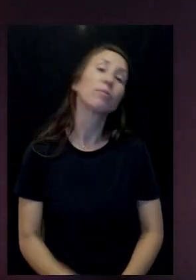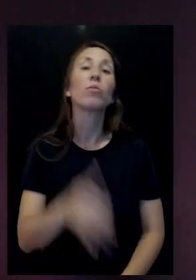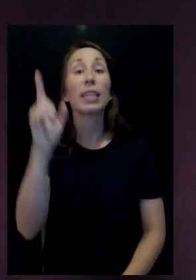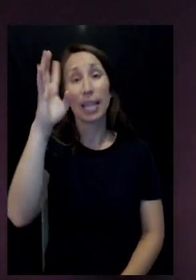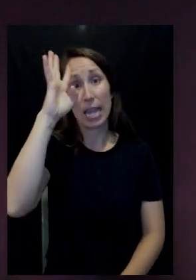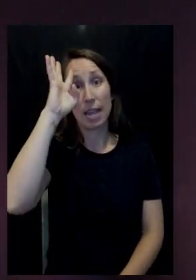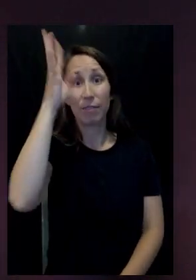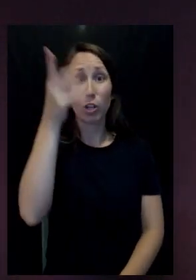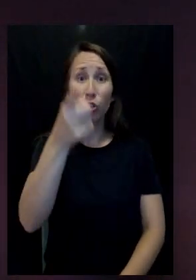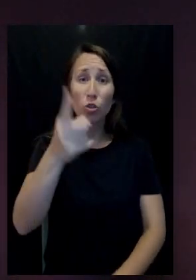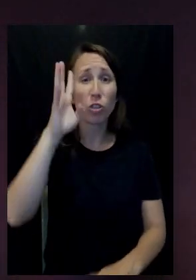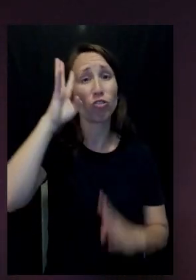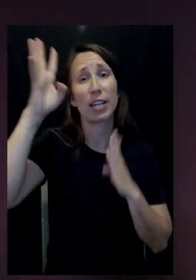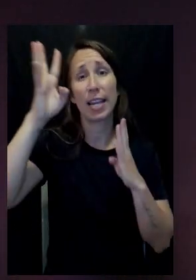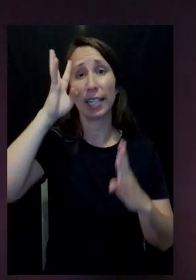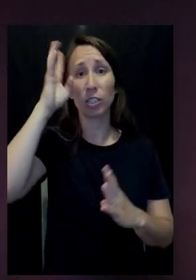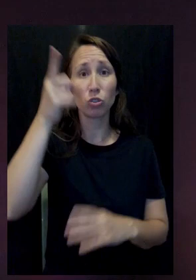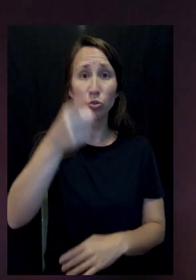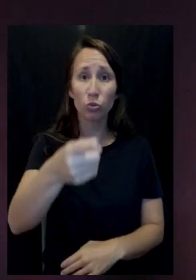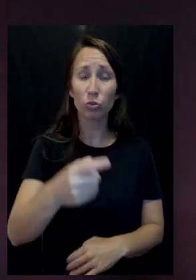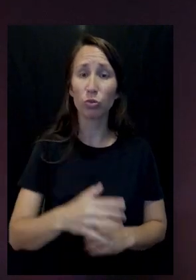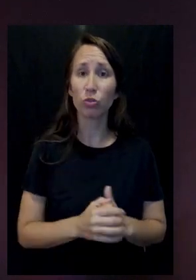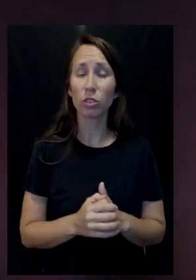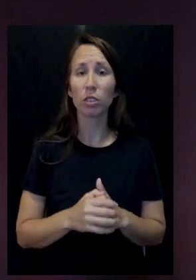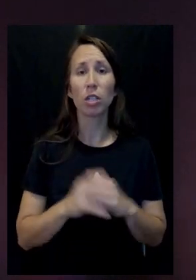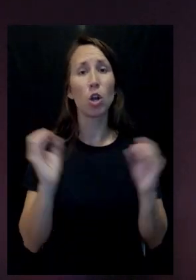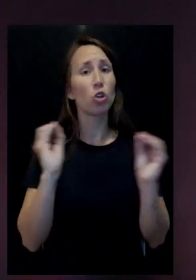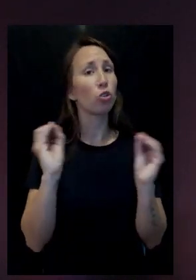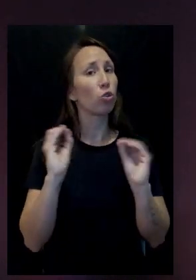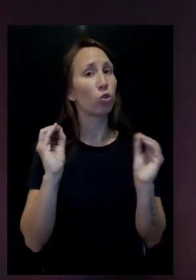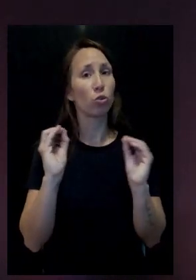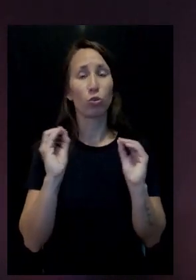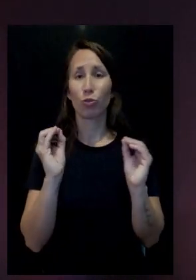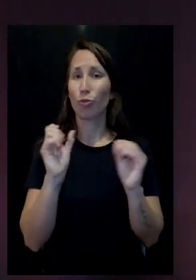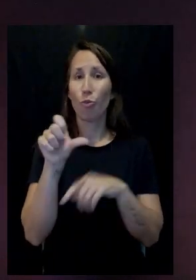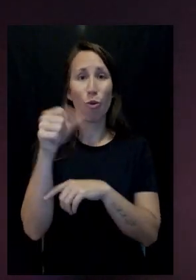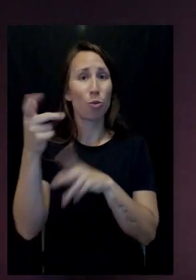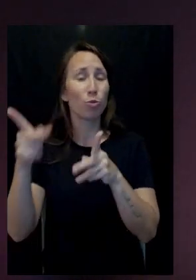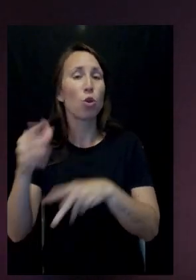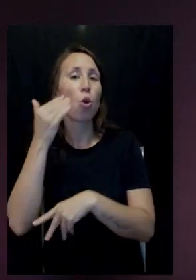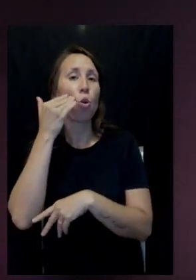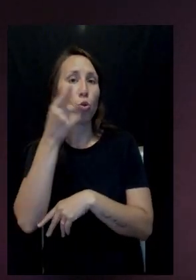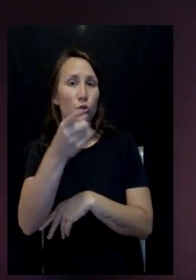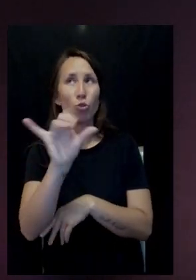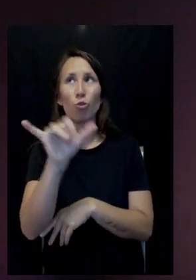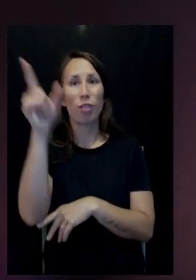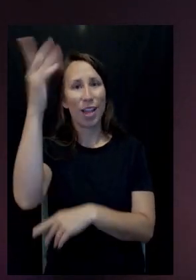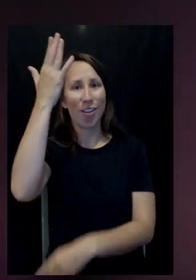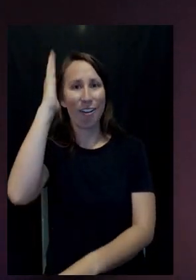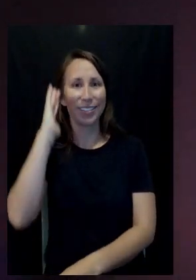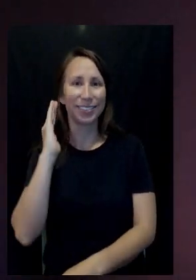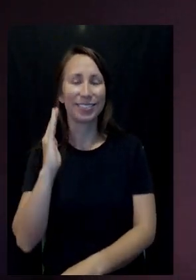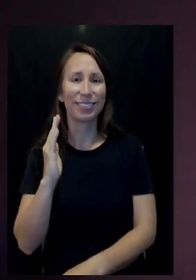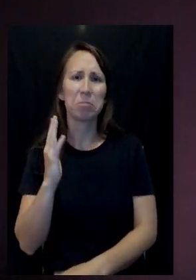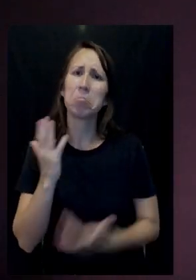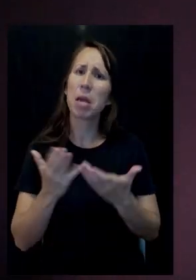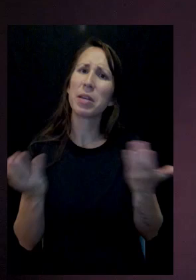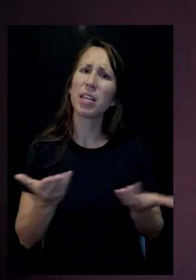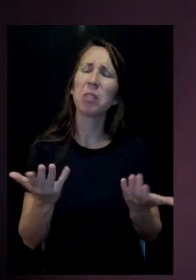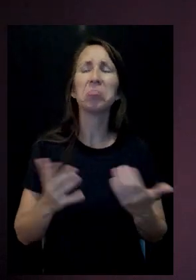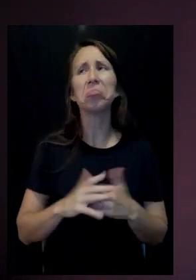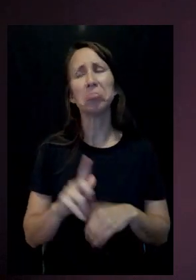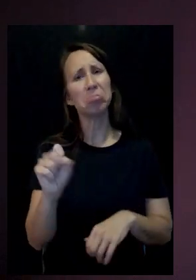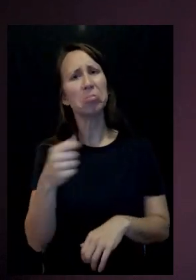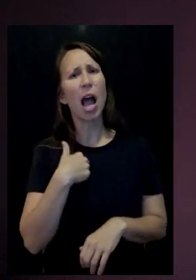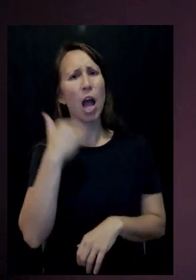He invented you. He created you. No one, listen to me, knows you like he does. And you might be in here today and say,